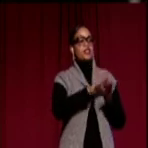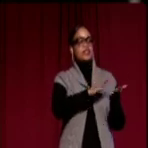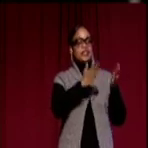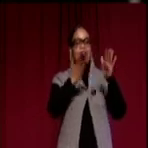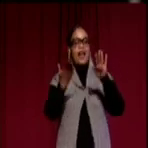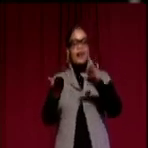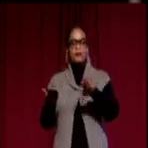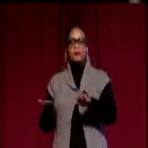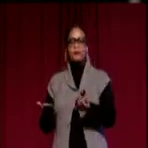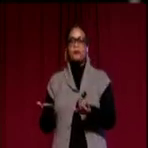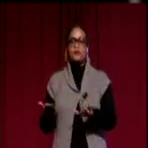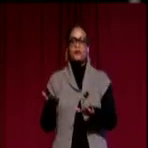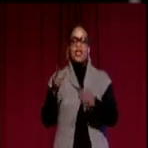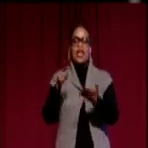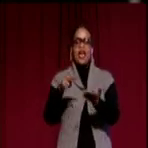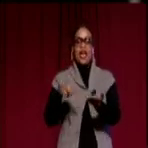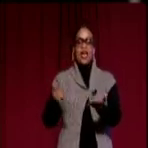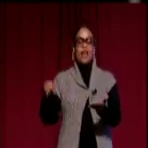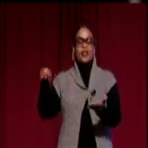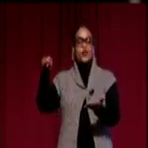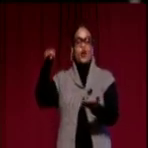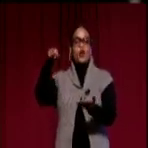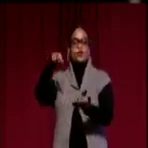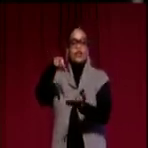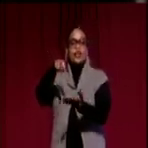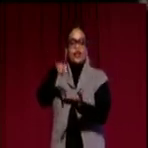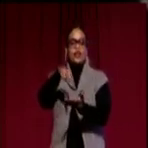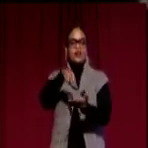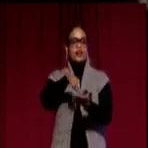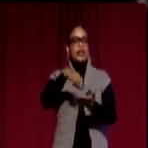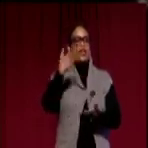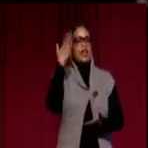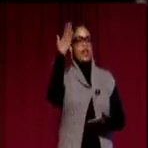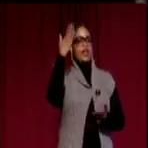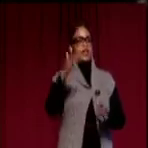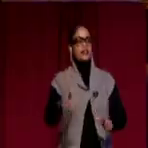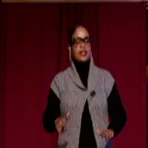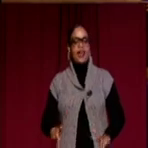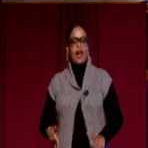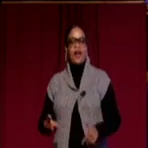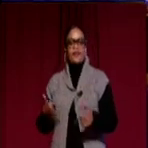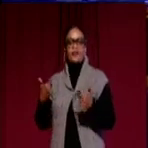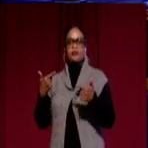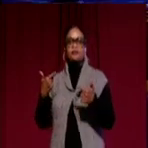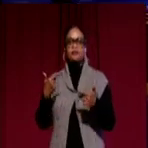died. Jesus died. He rose again. And He rose again. He's alive.